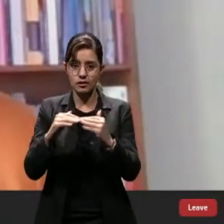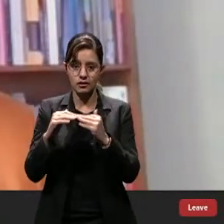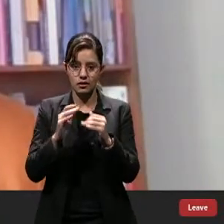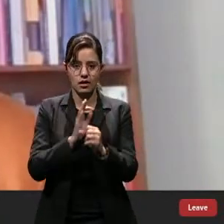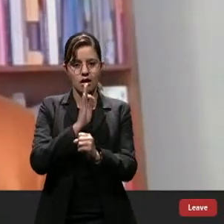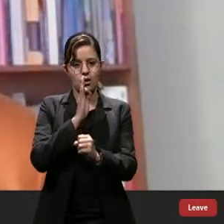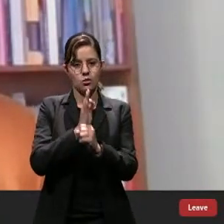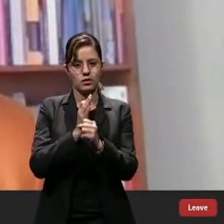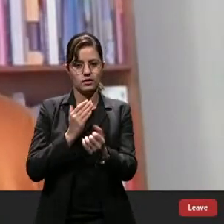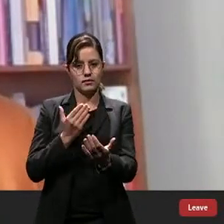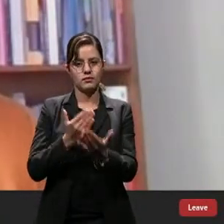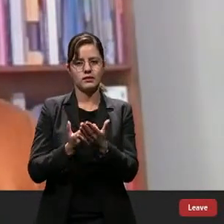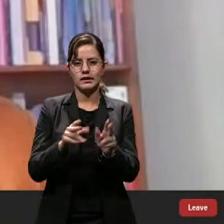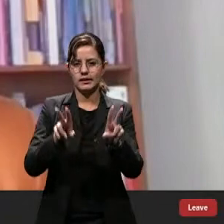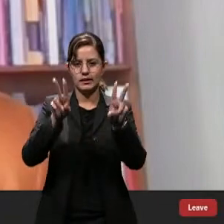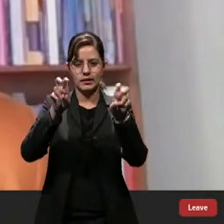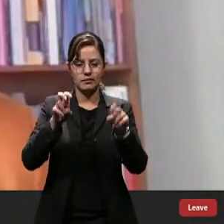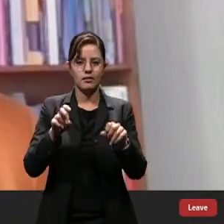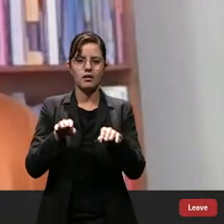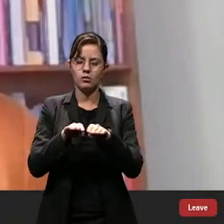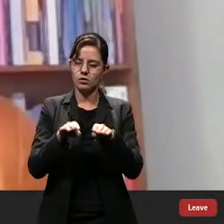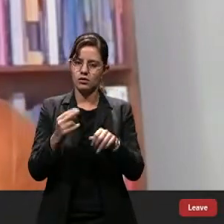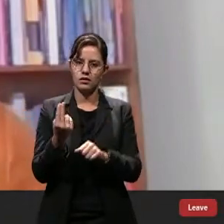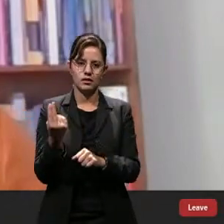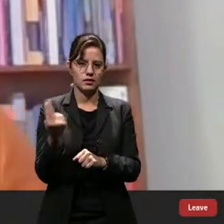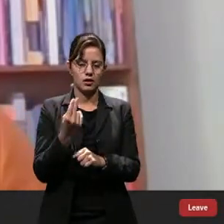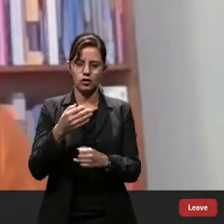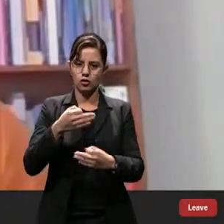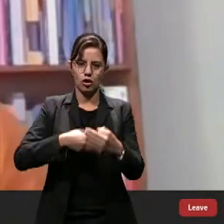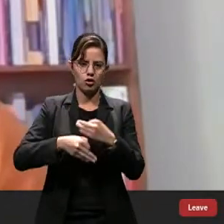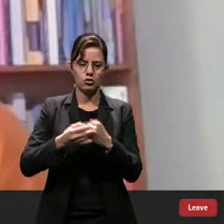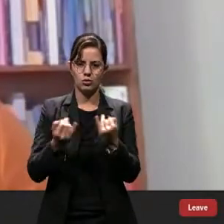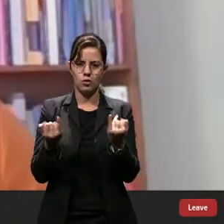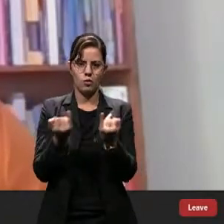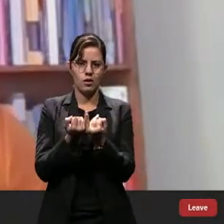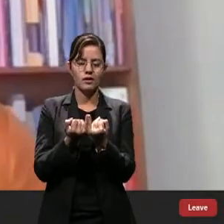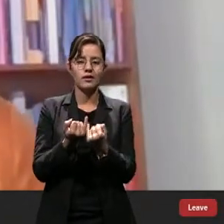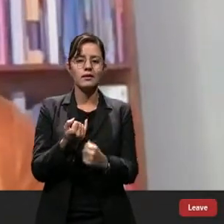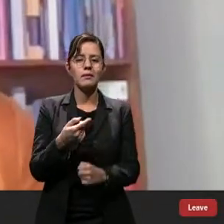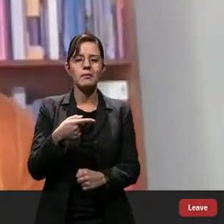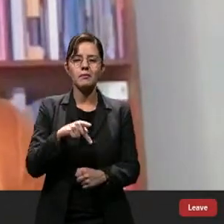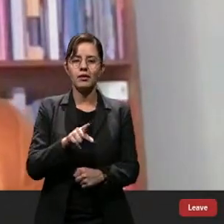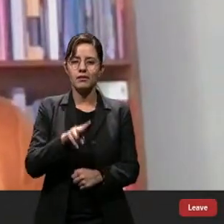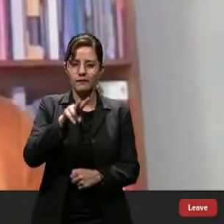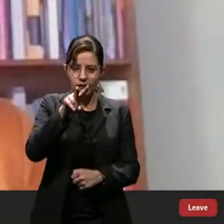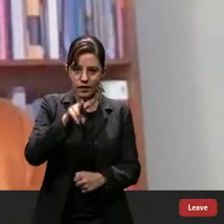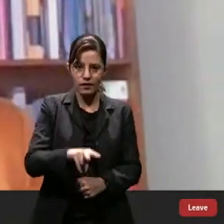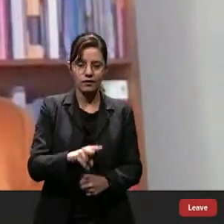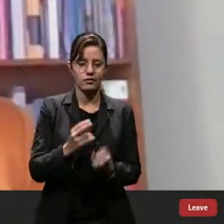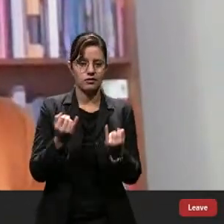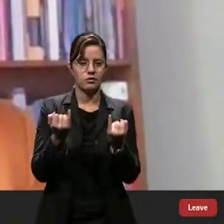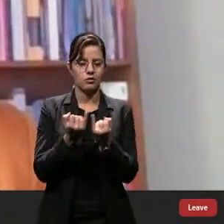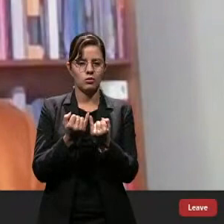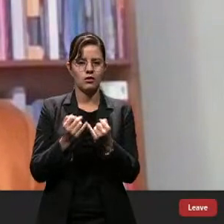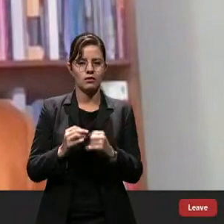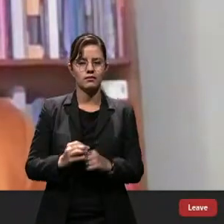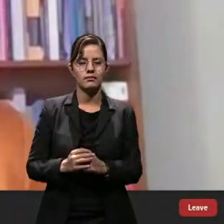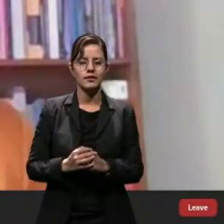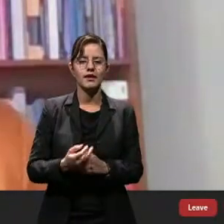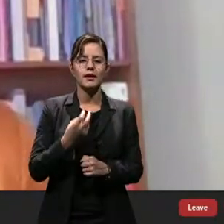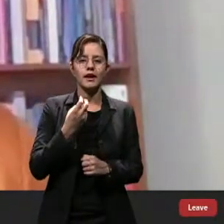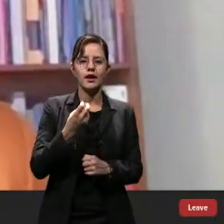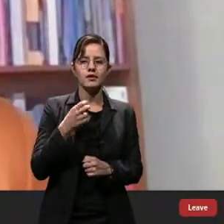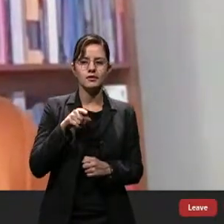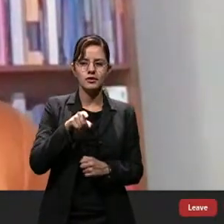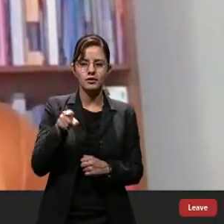centering on equality, but above all, substantive equality that talks about the